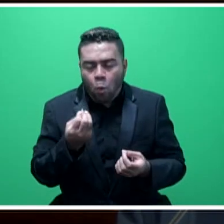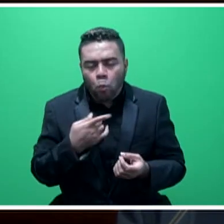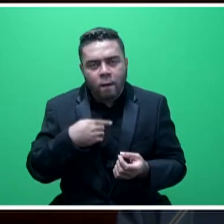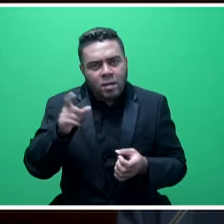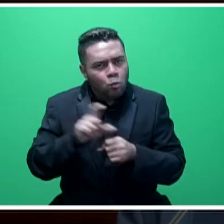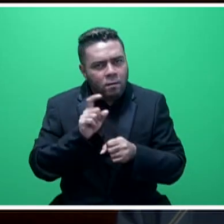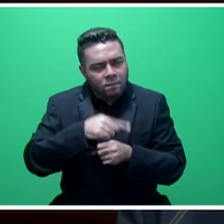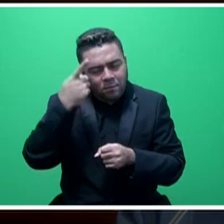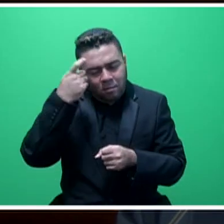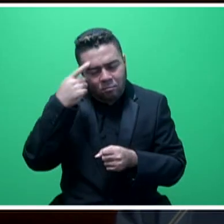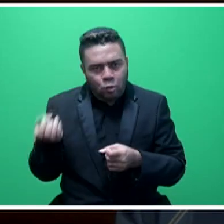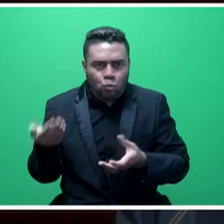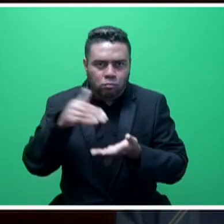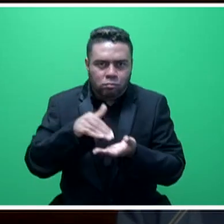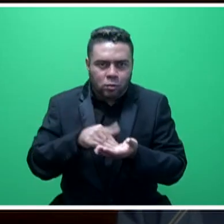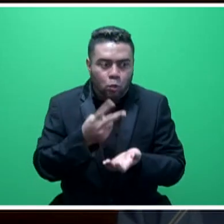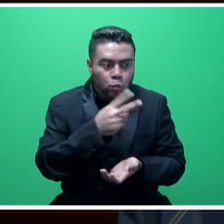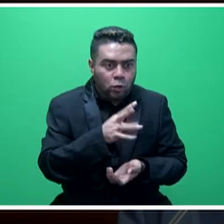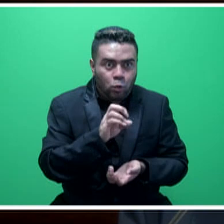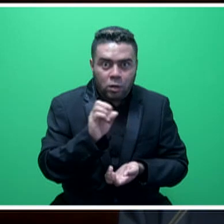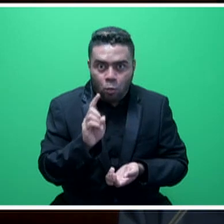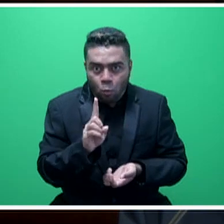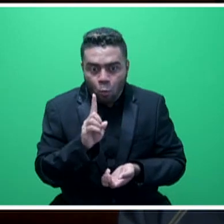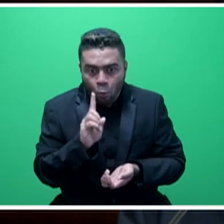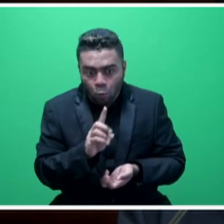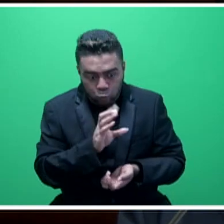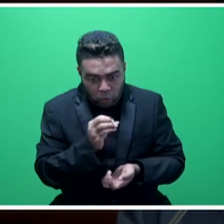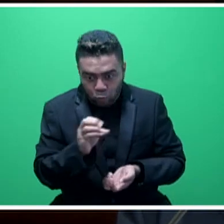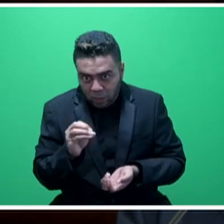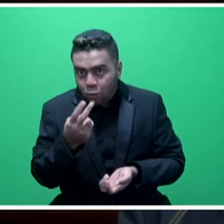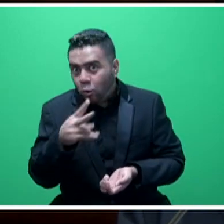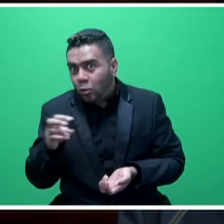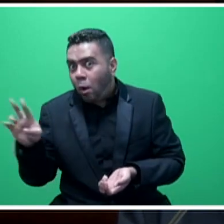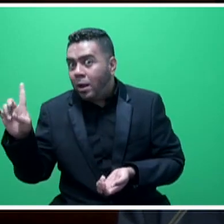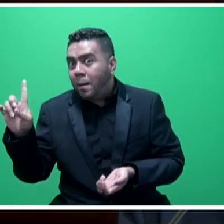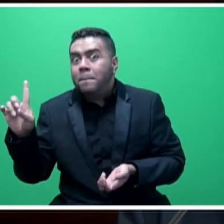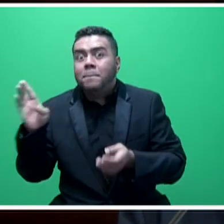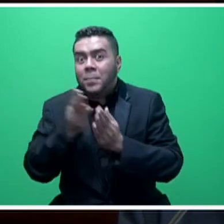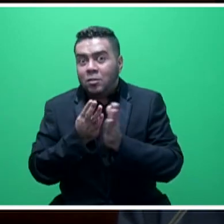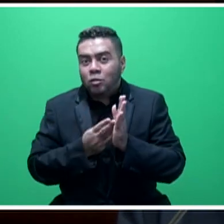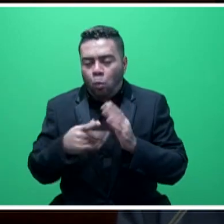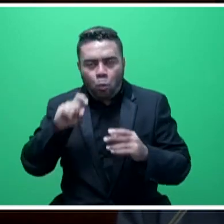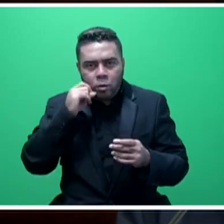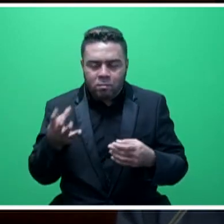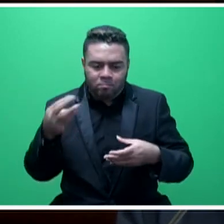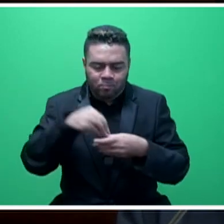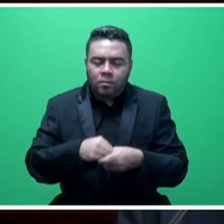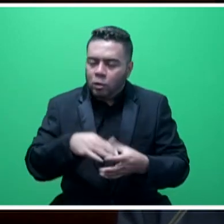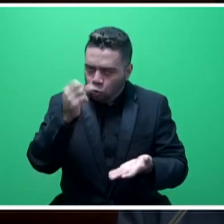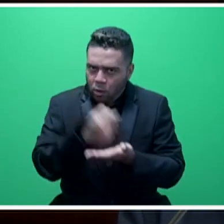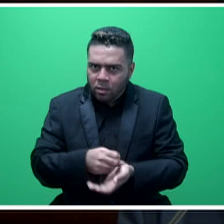the 2020-21 budget comes at the right time, Mr. Speaker. These measures will ensure that the